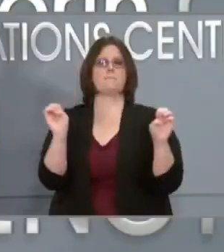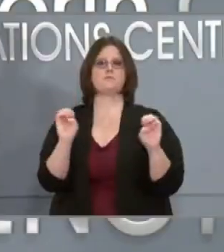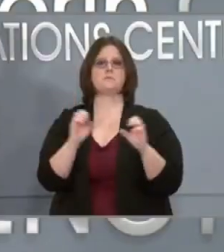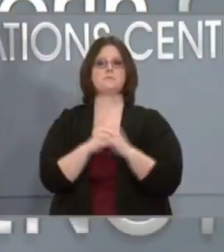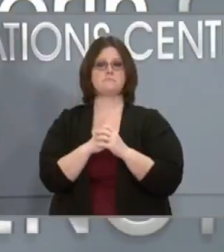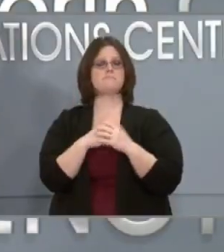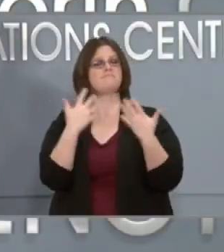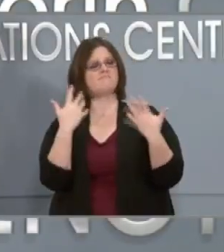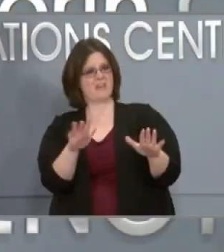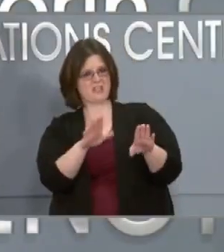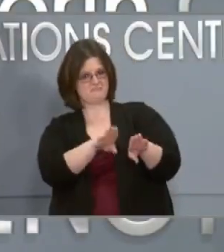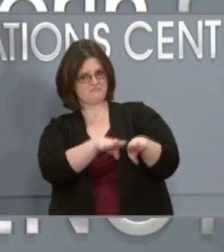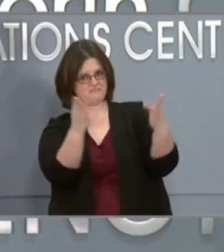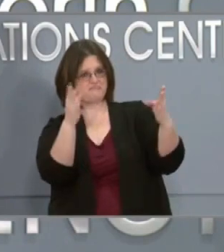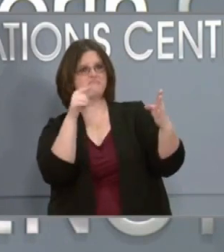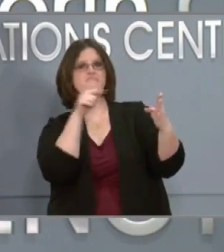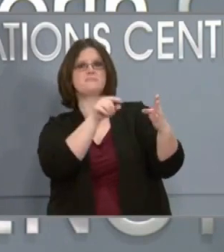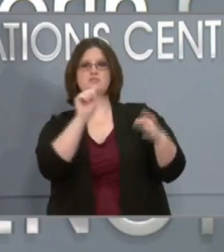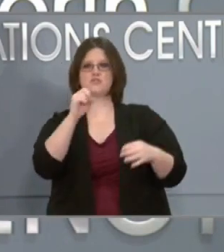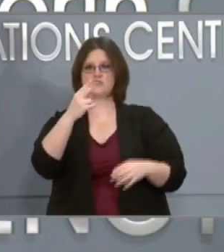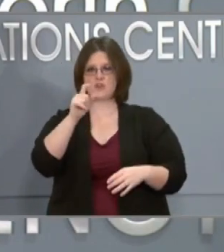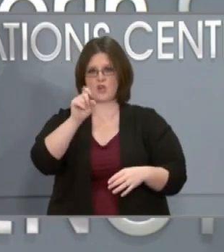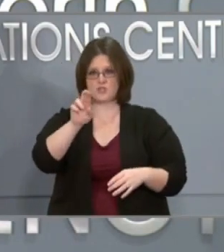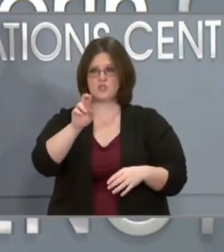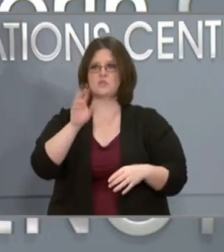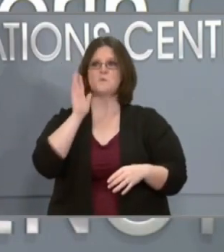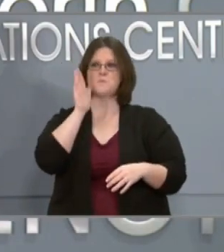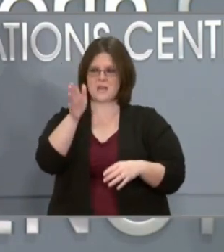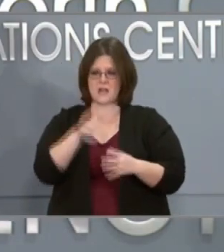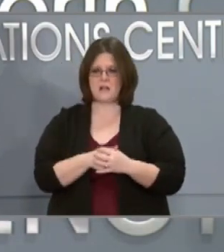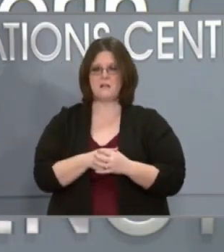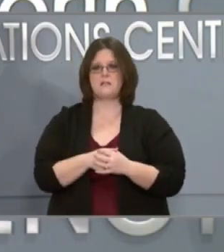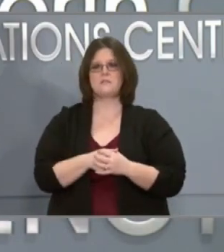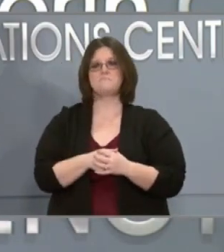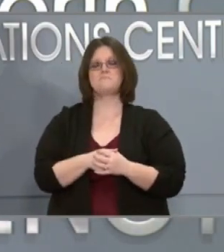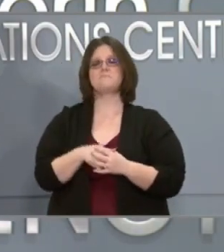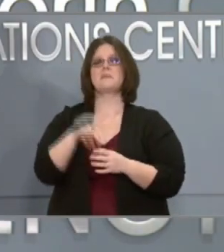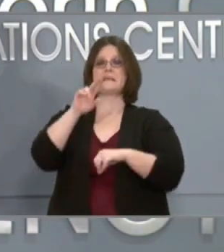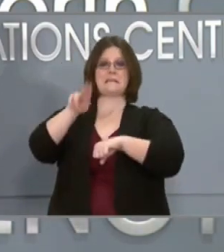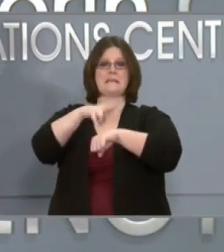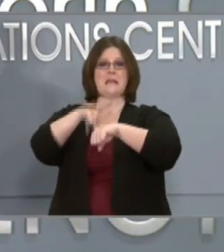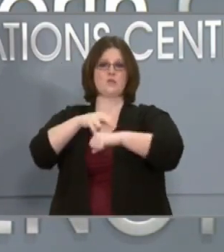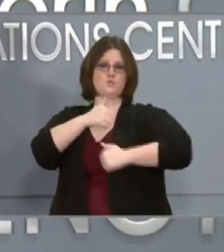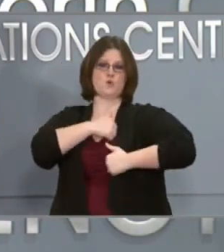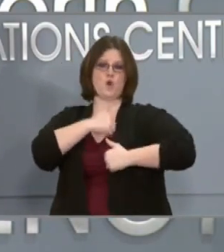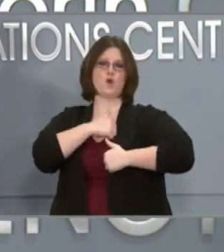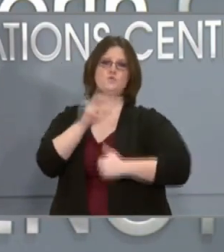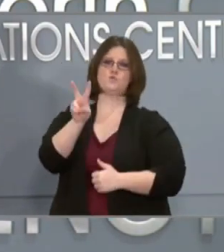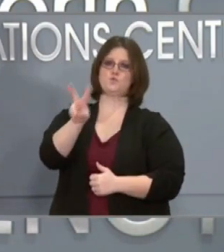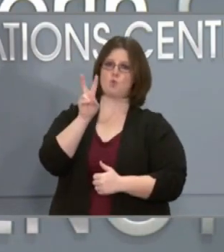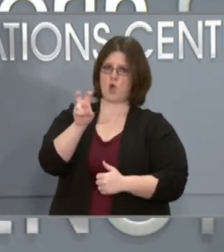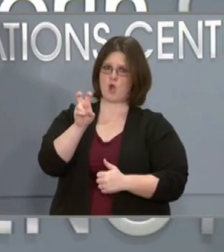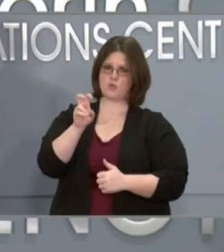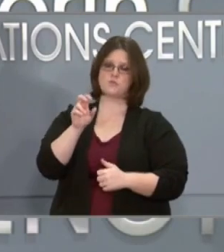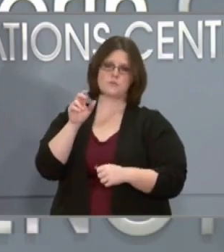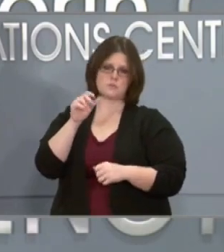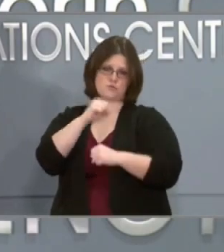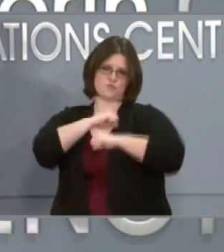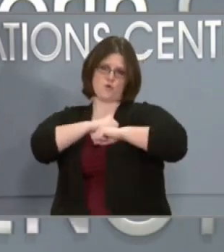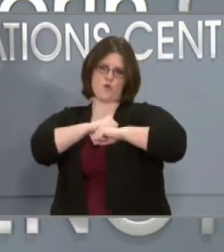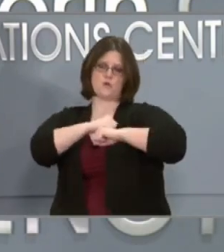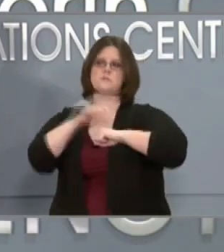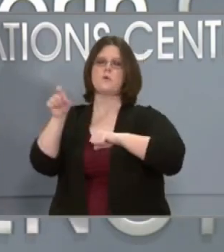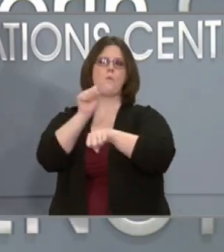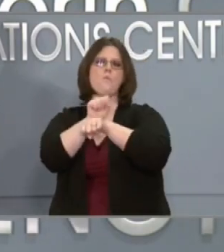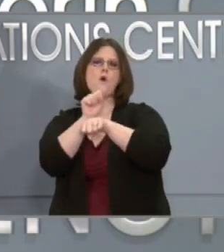help. I've also activated 200 National Guard soldiers to assist in storm response. The National Guard will work in western